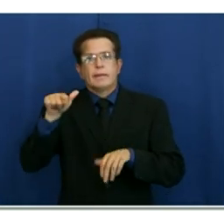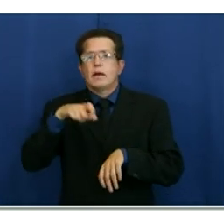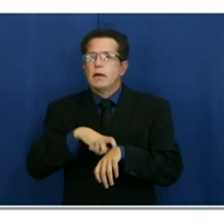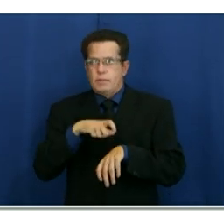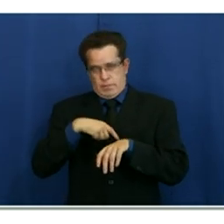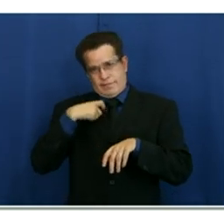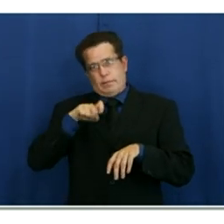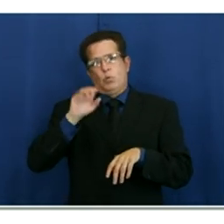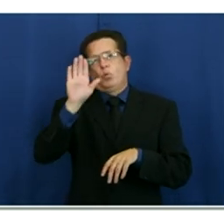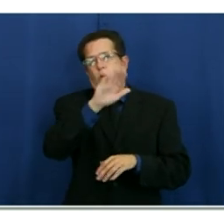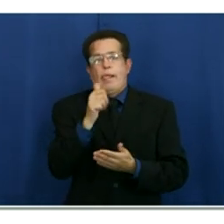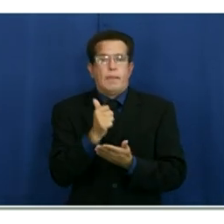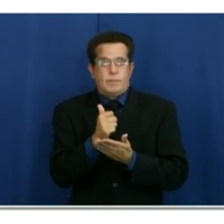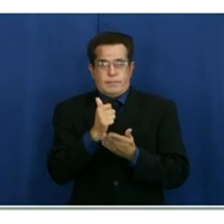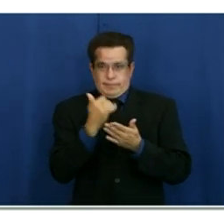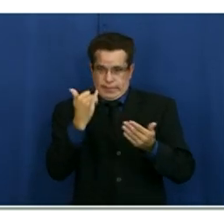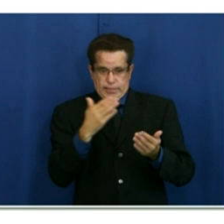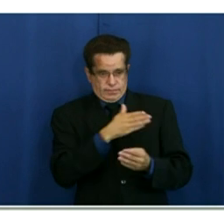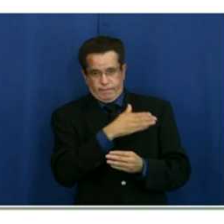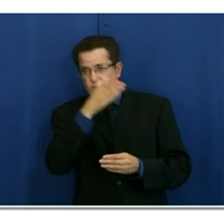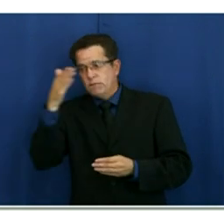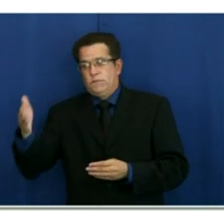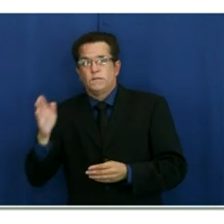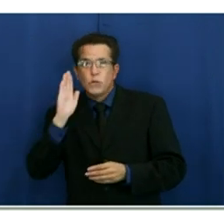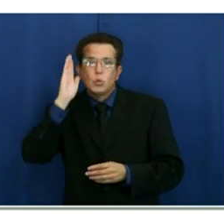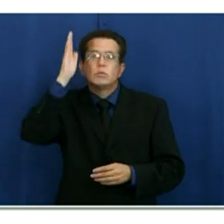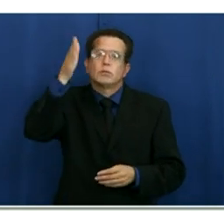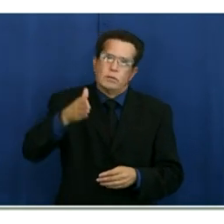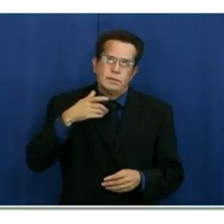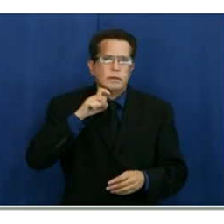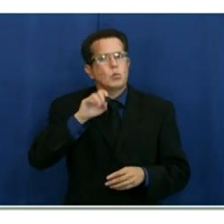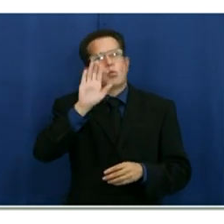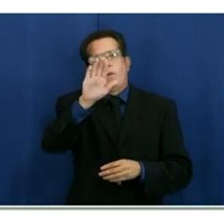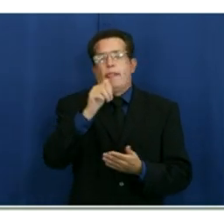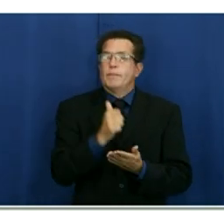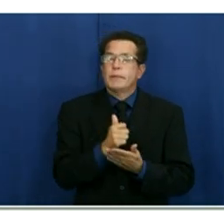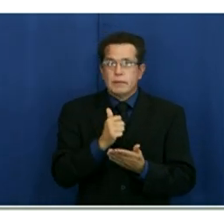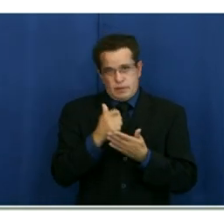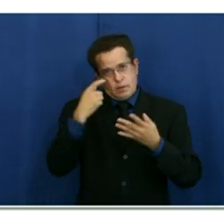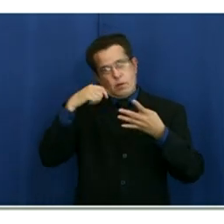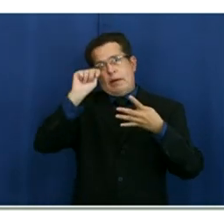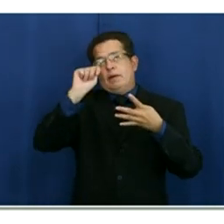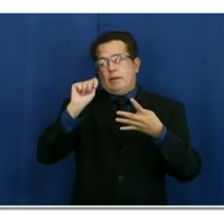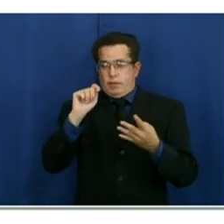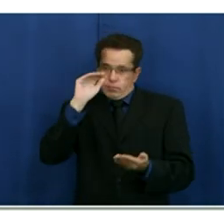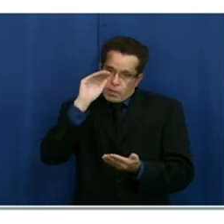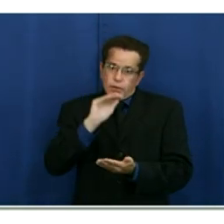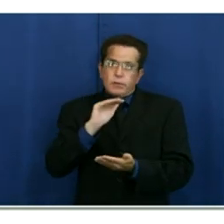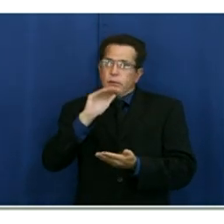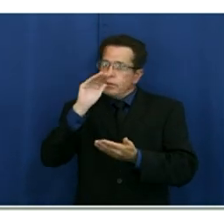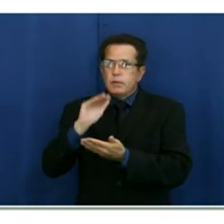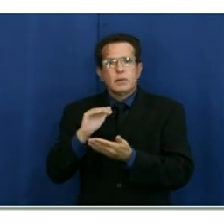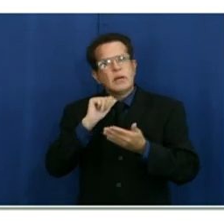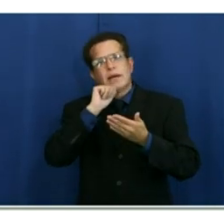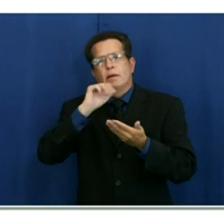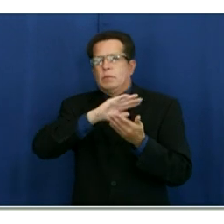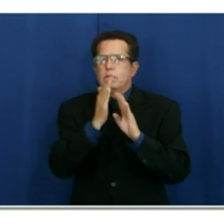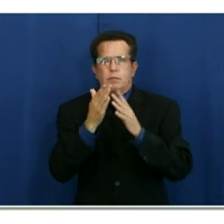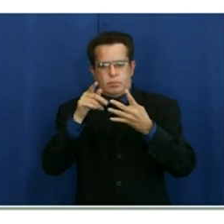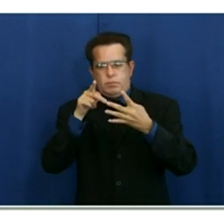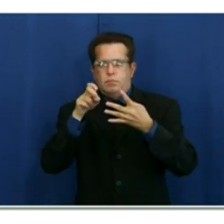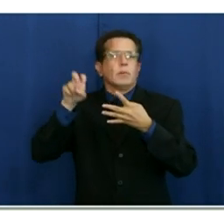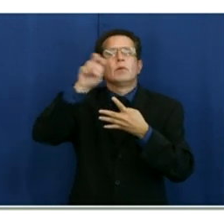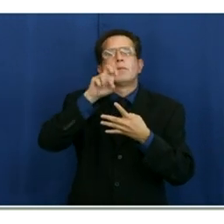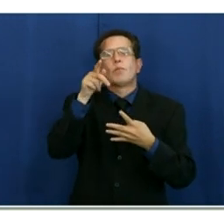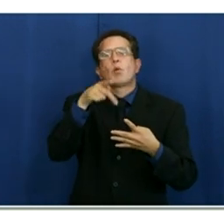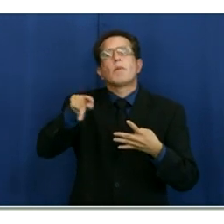that we were asking you to take today, we want to have those actions not have us in the purple